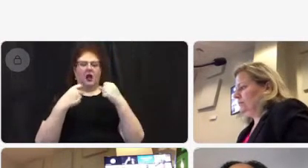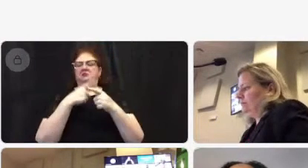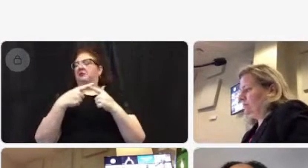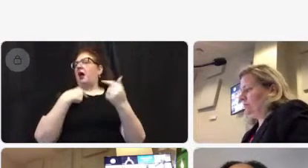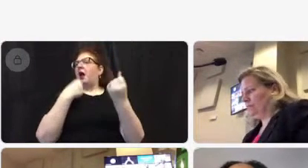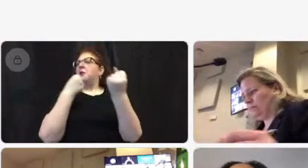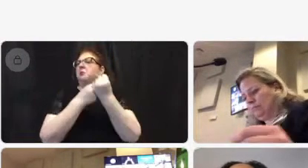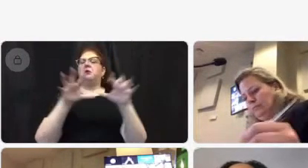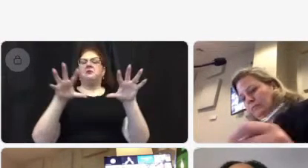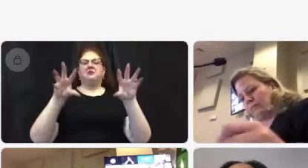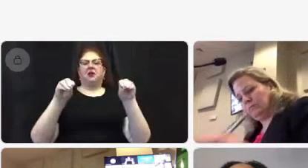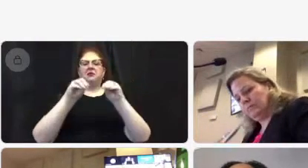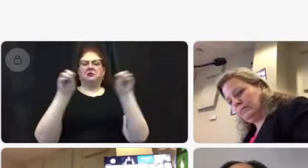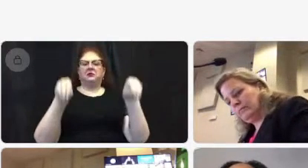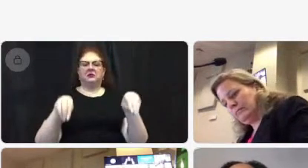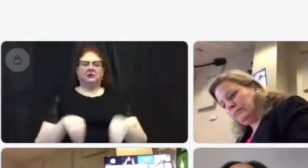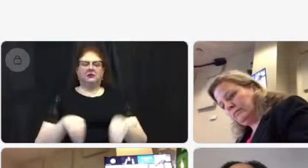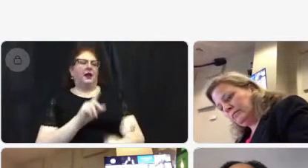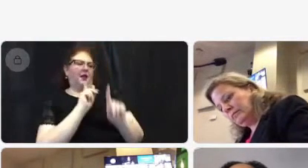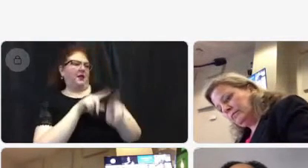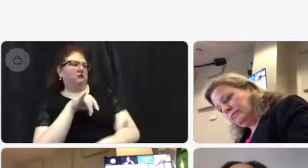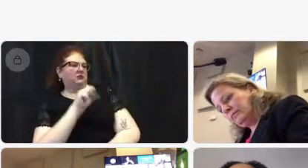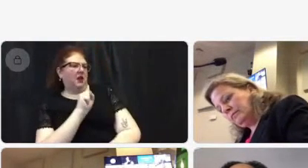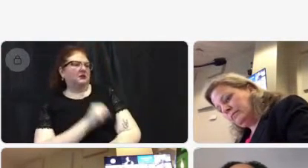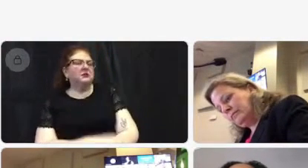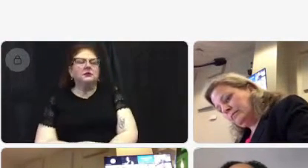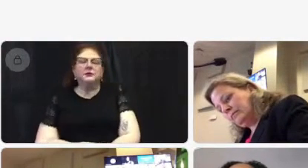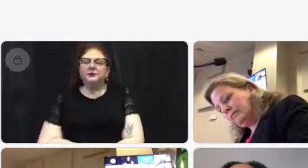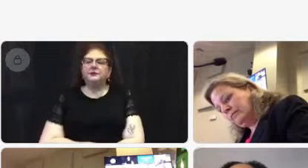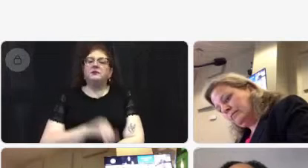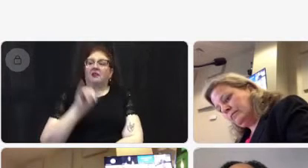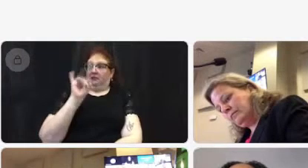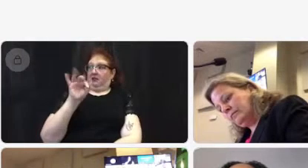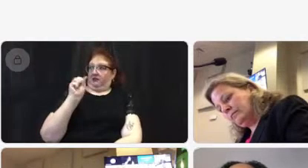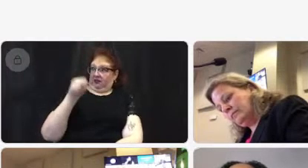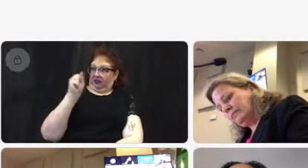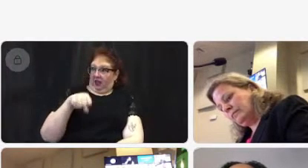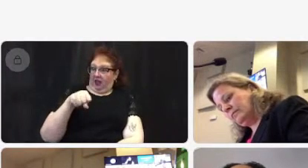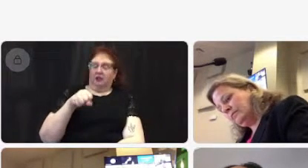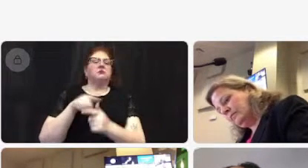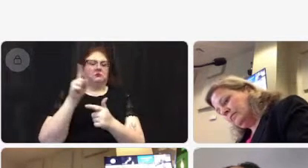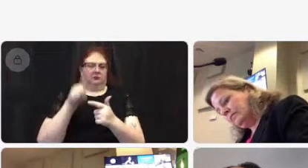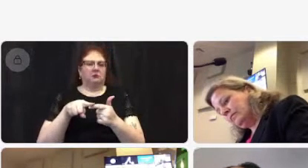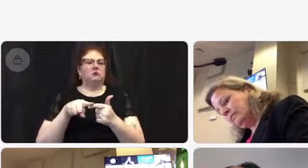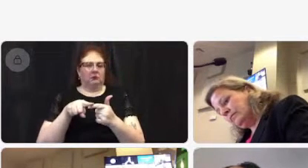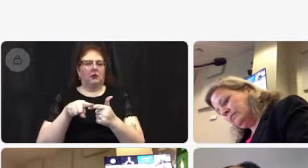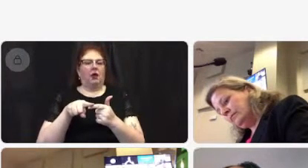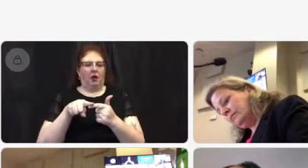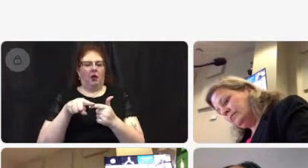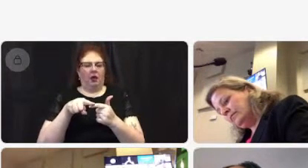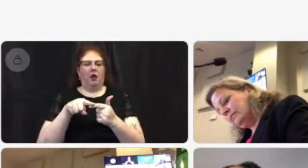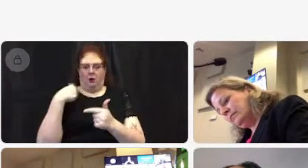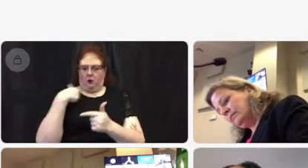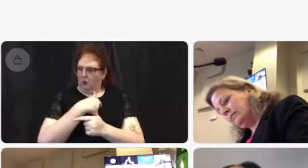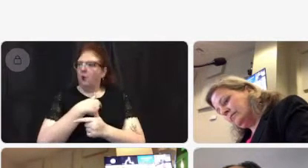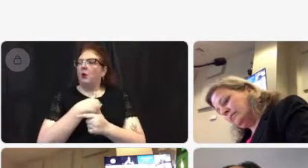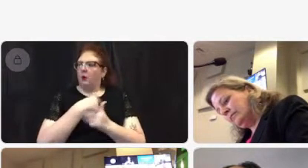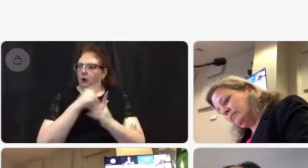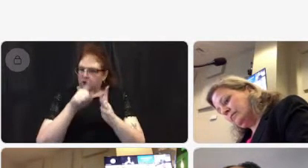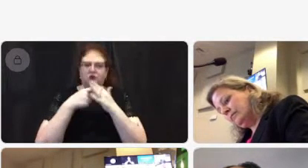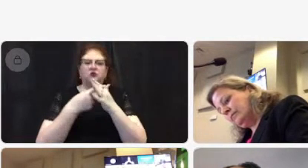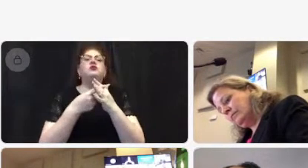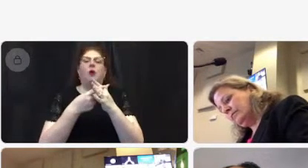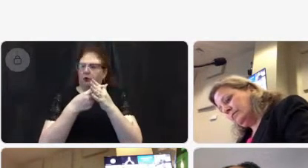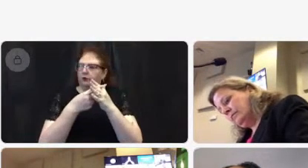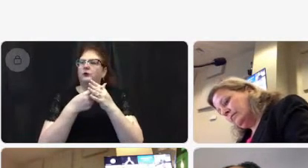50% amount. The answer would be yes. Okay, well then, if the answer is yes, then I think we chip away and split it